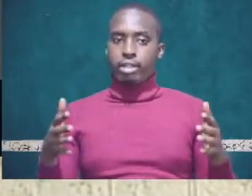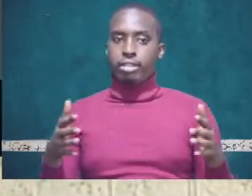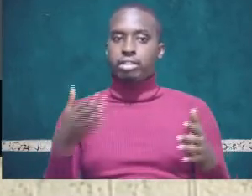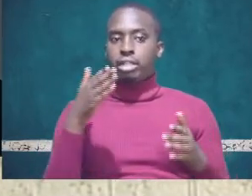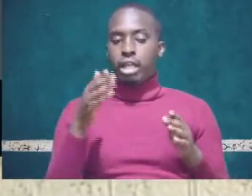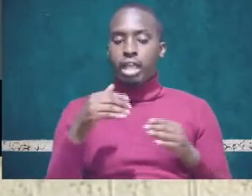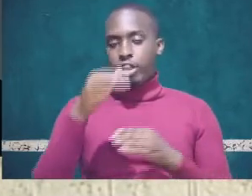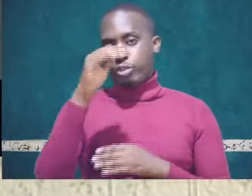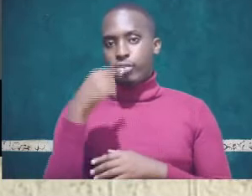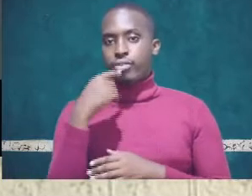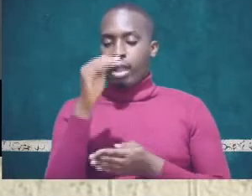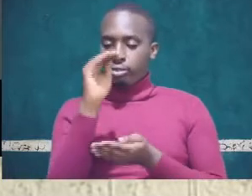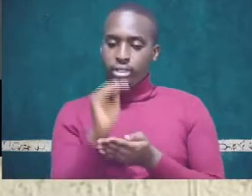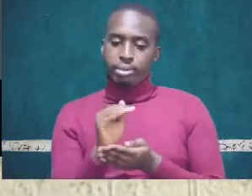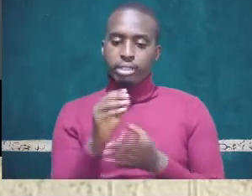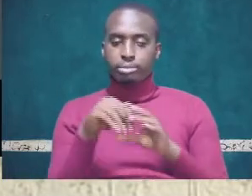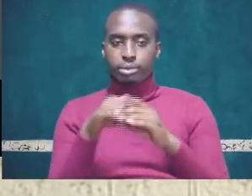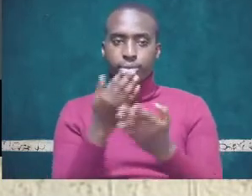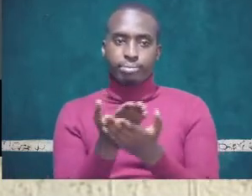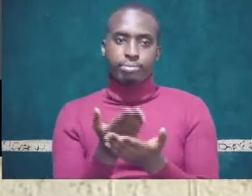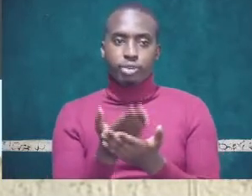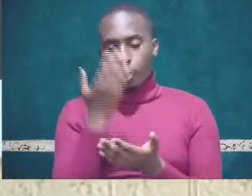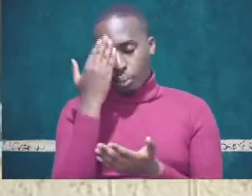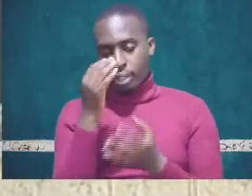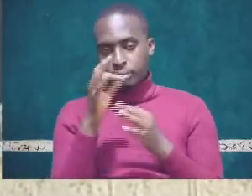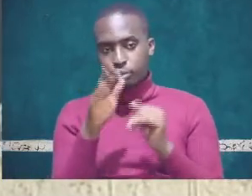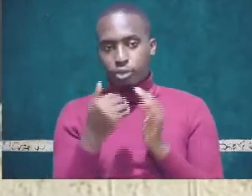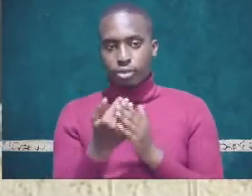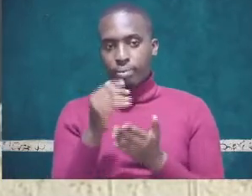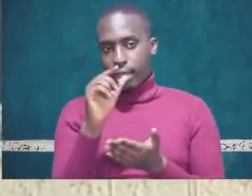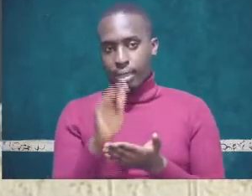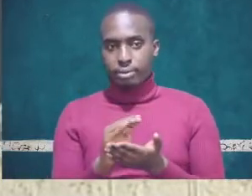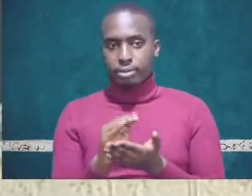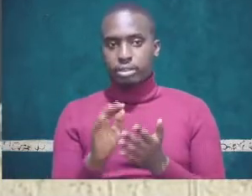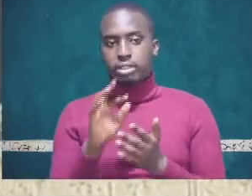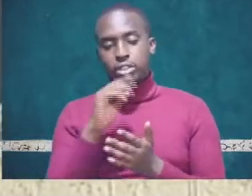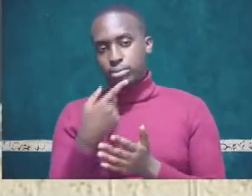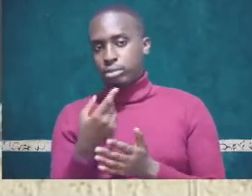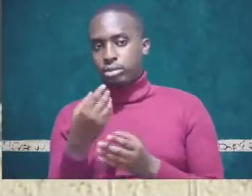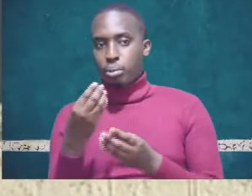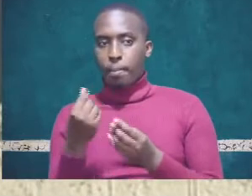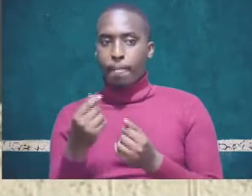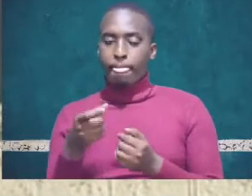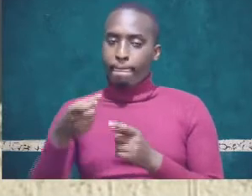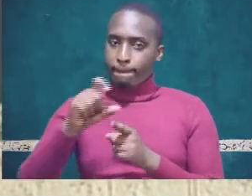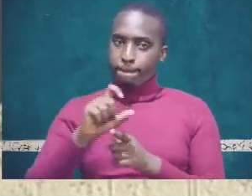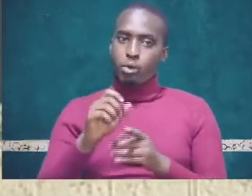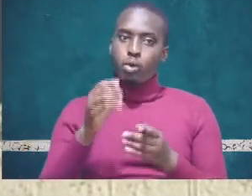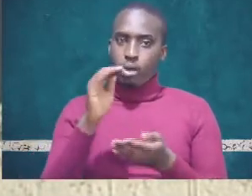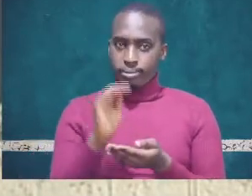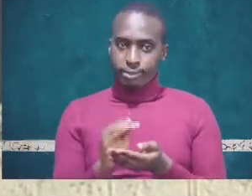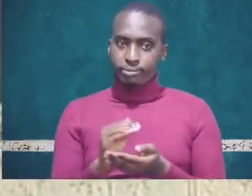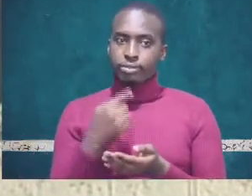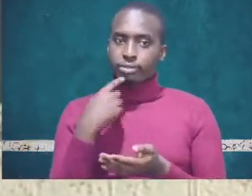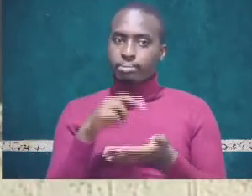there is a contraction in demand because quantity demanded here reduced or responded to the price increase by reducing.